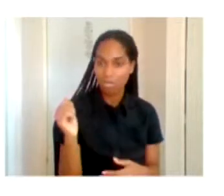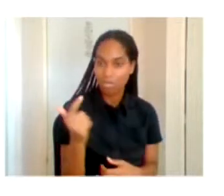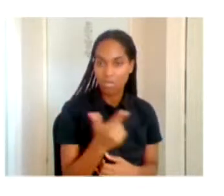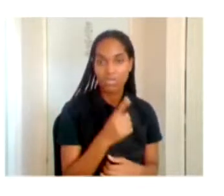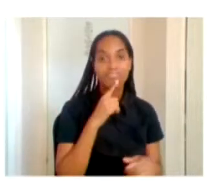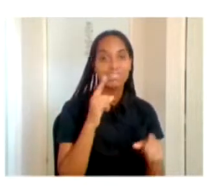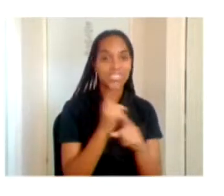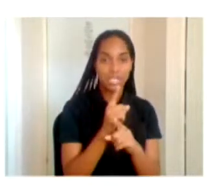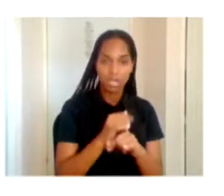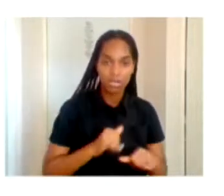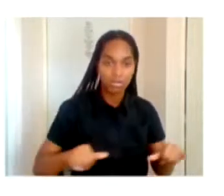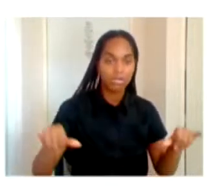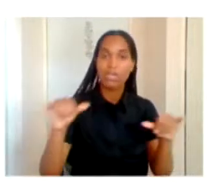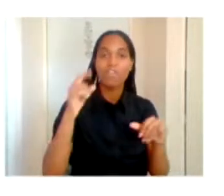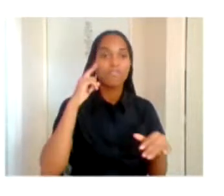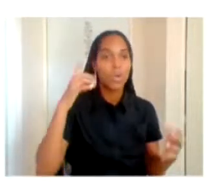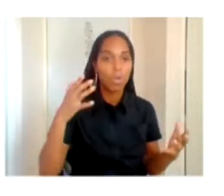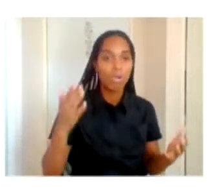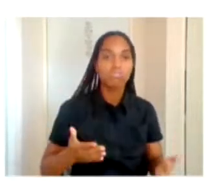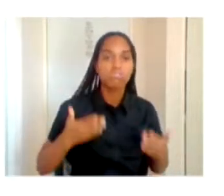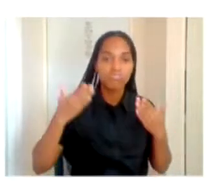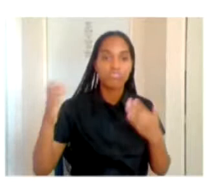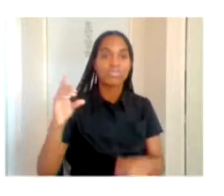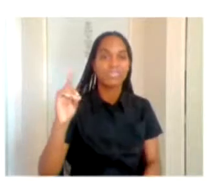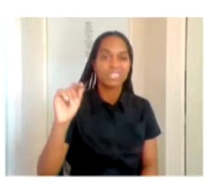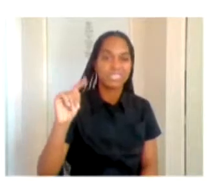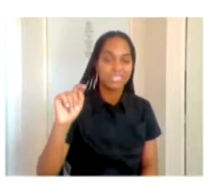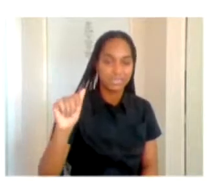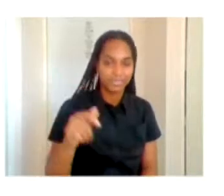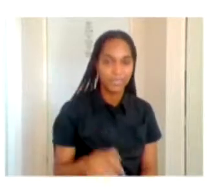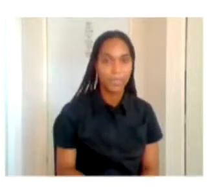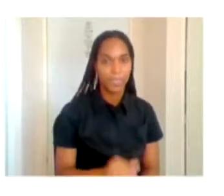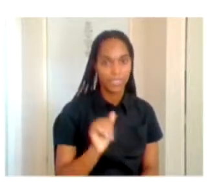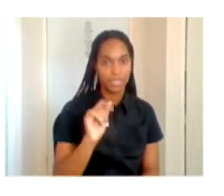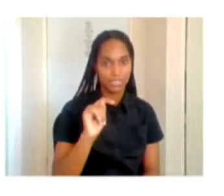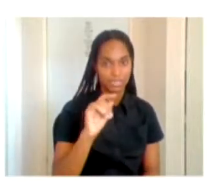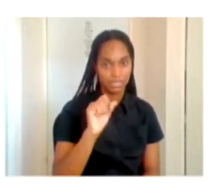to deliver data. So